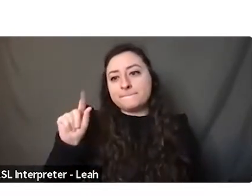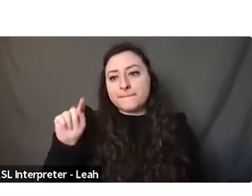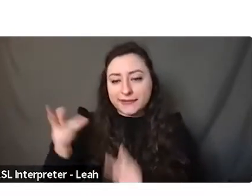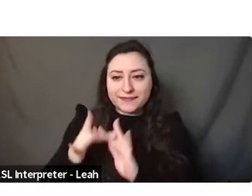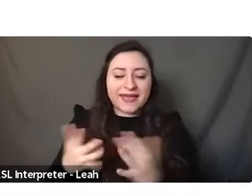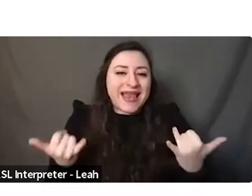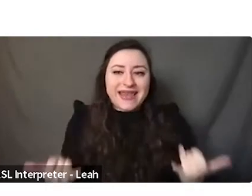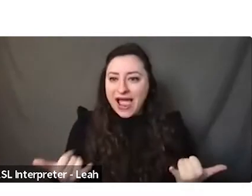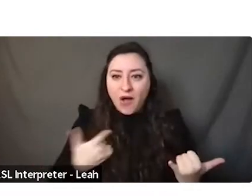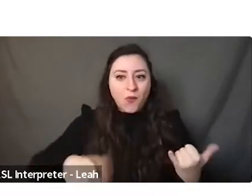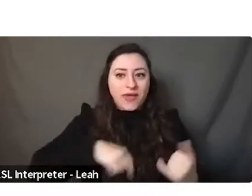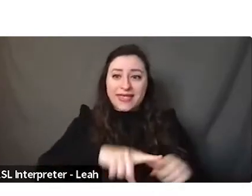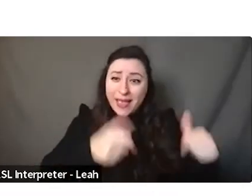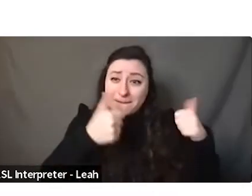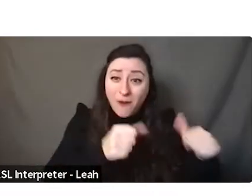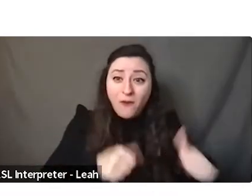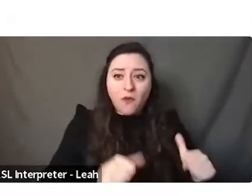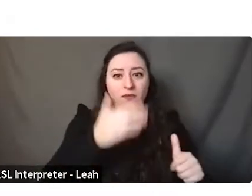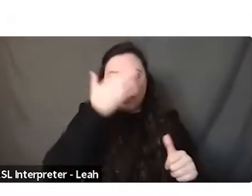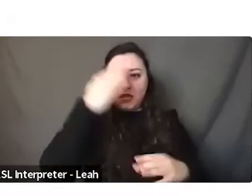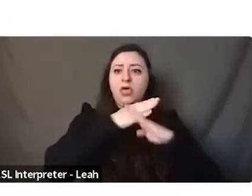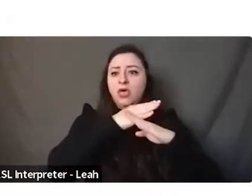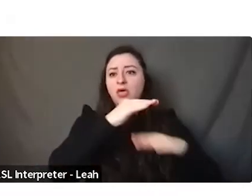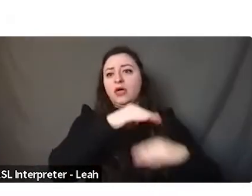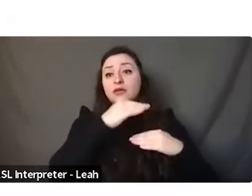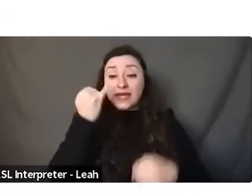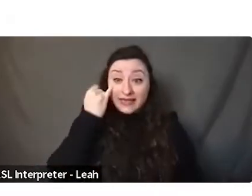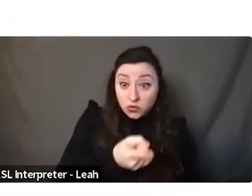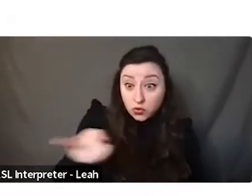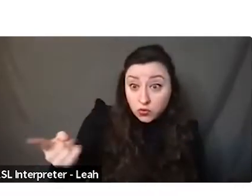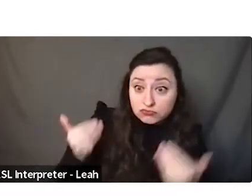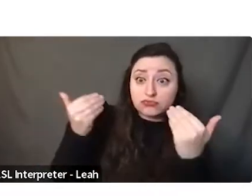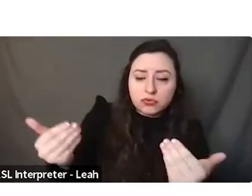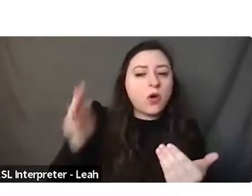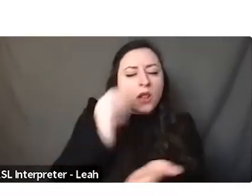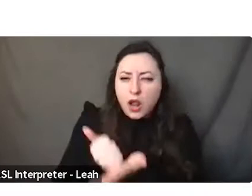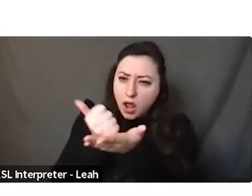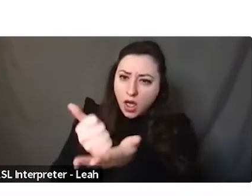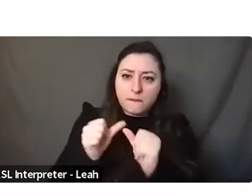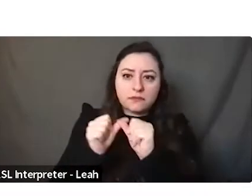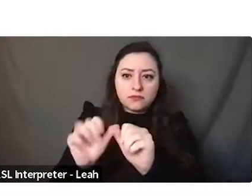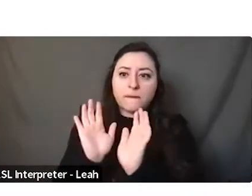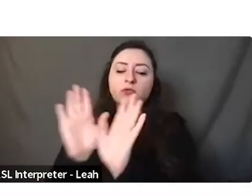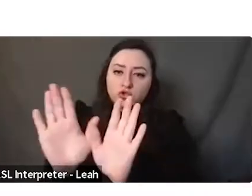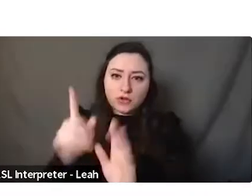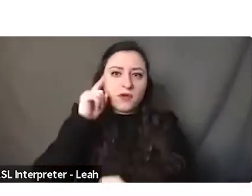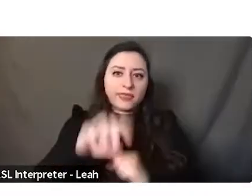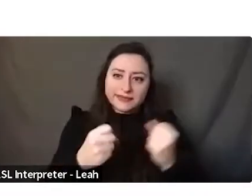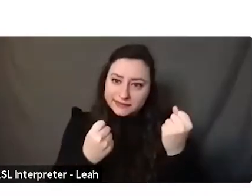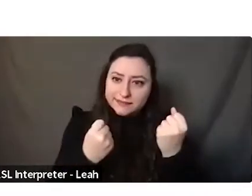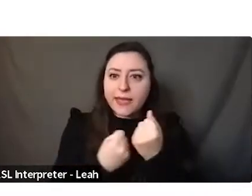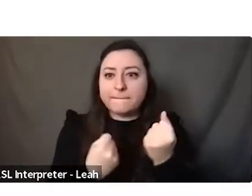efficient anymore for us to post, but if you all post, that will help us a lot for this movement, for this campaign, particularly